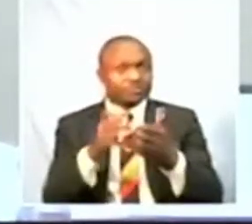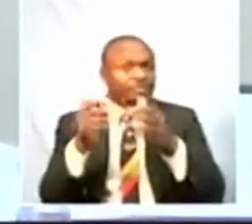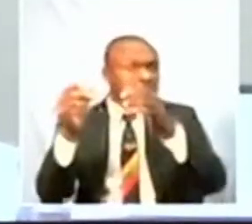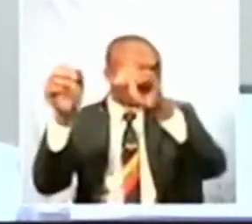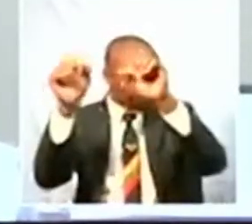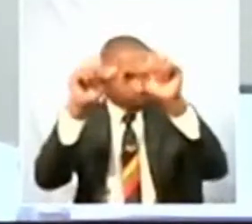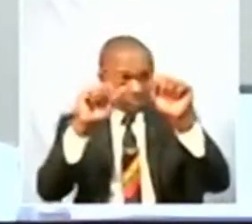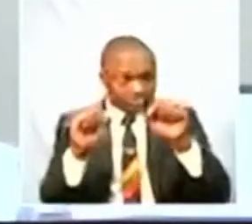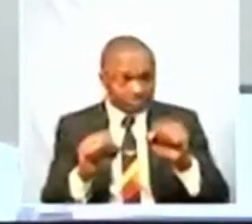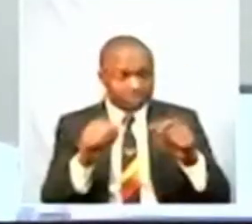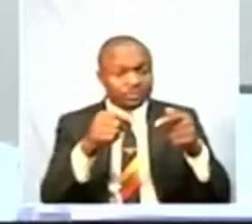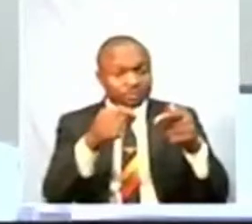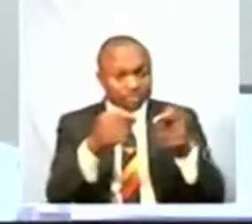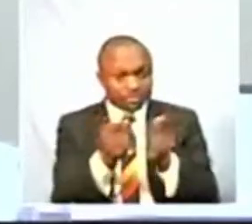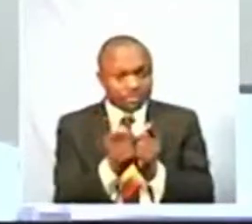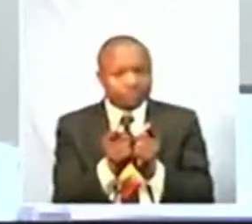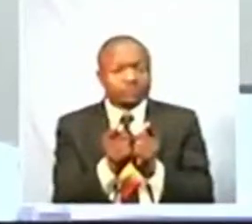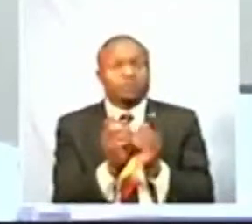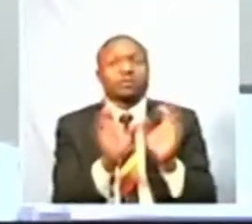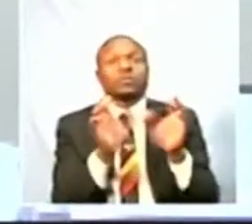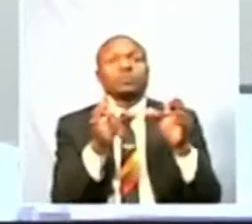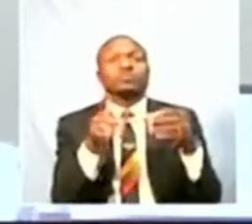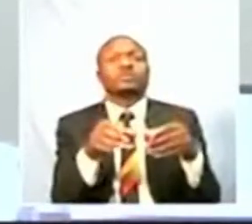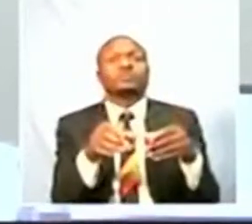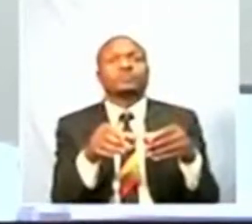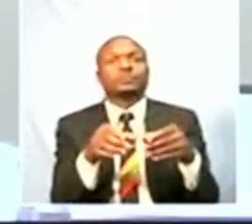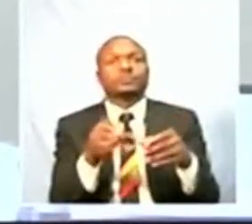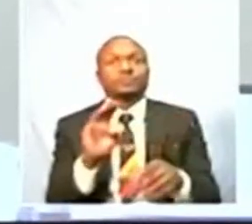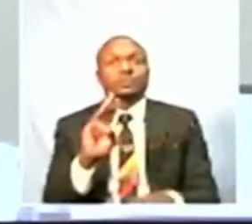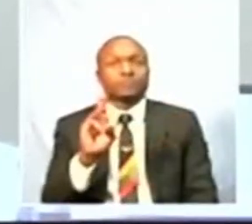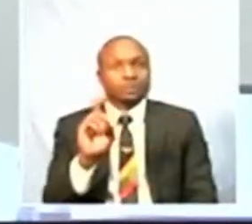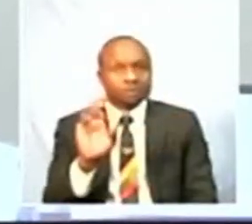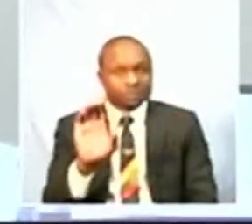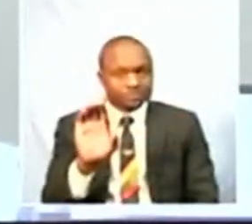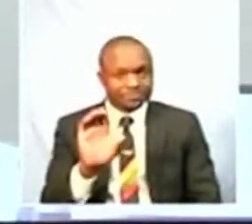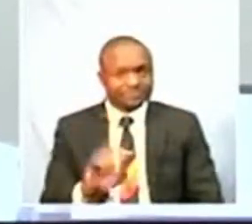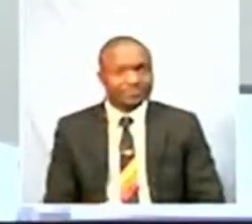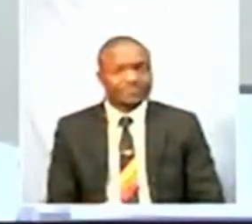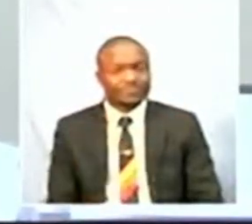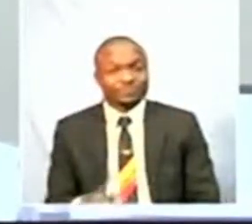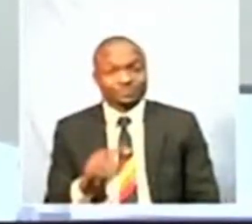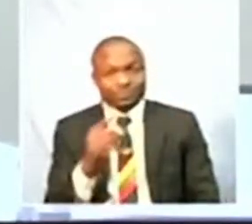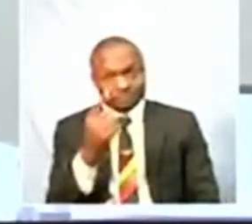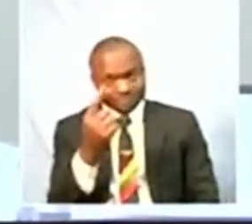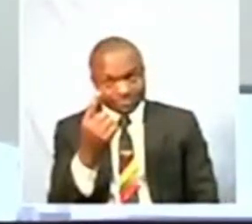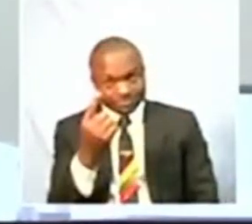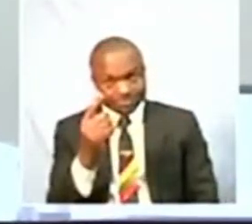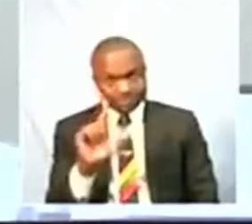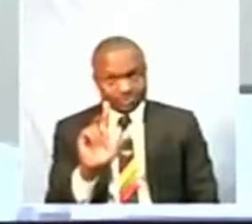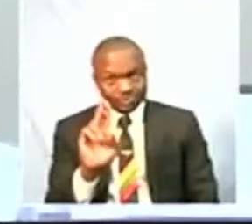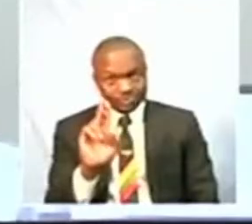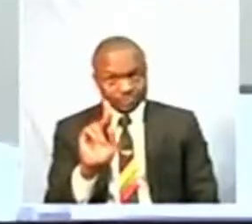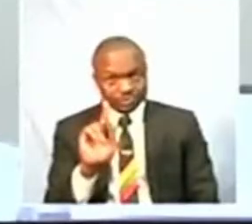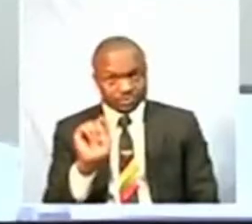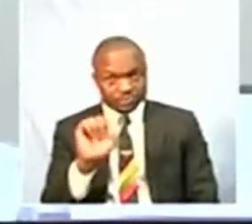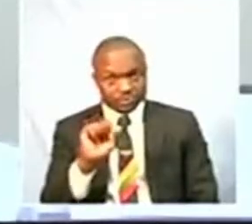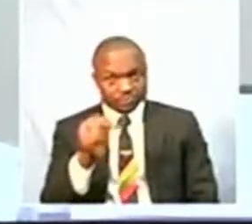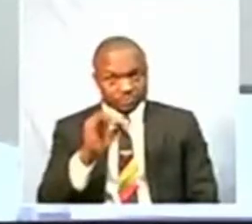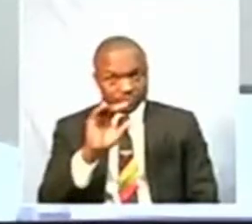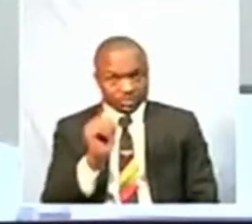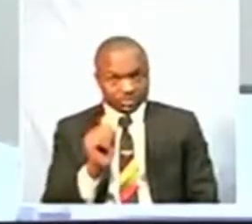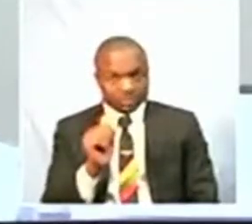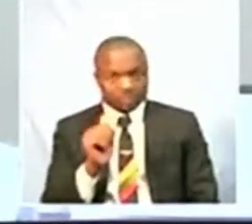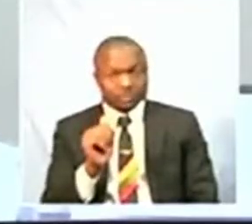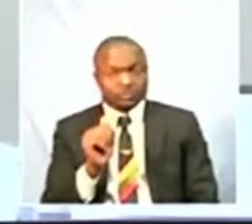like zonal committees and WDCs. Number one, for Lukasha, proposed